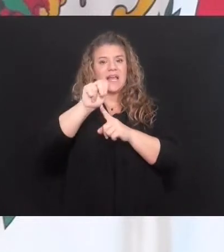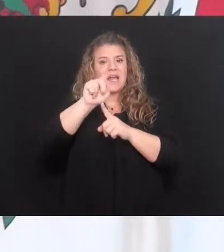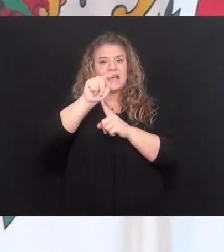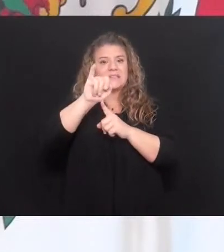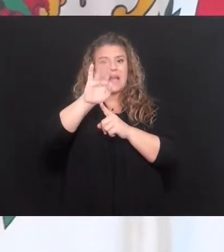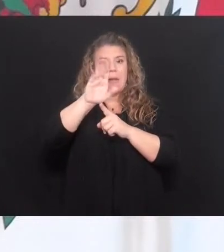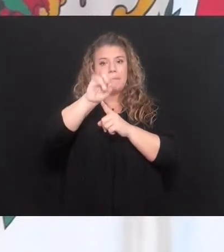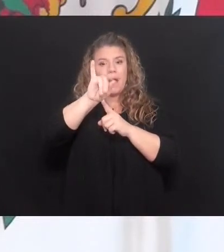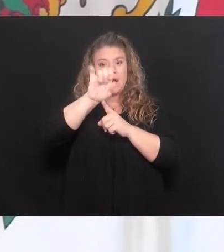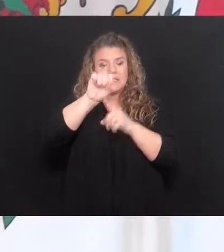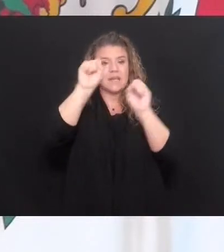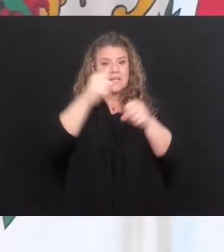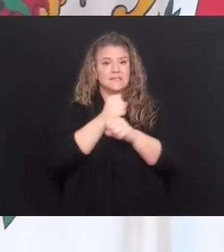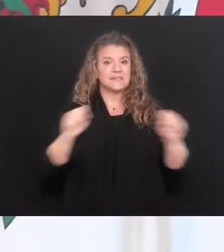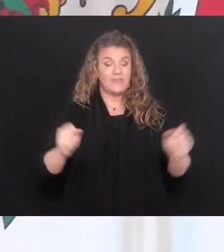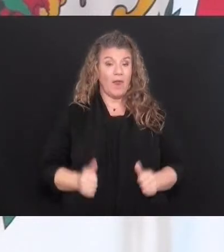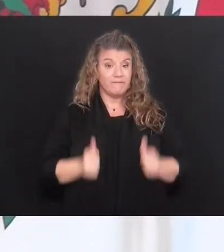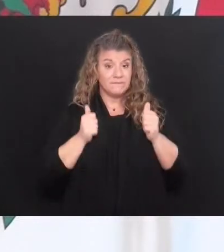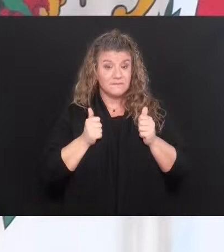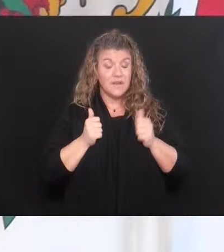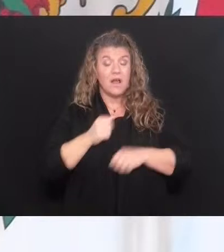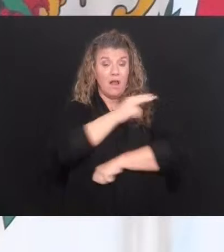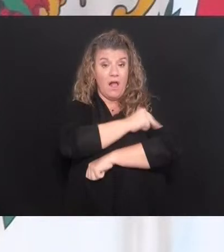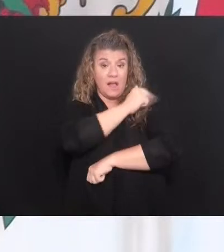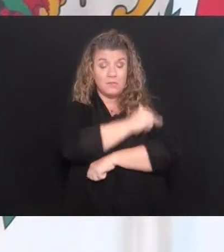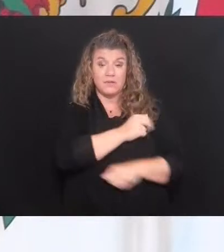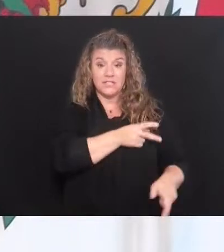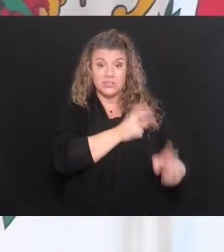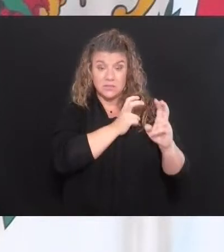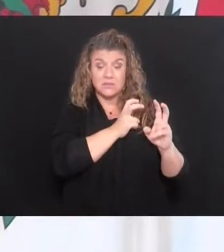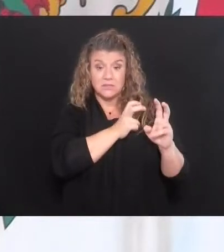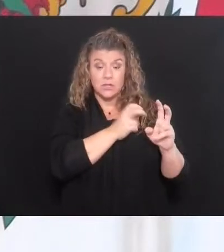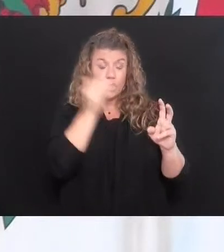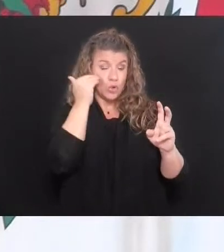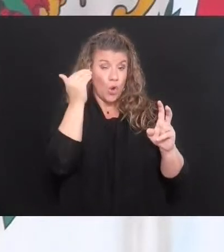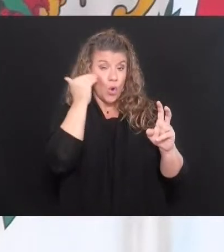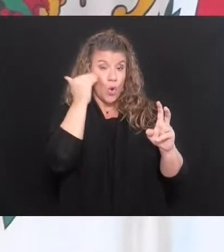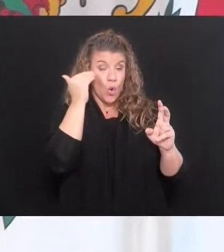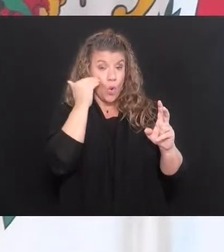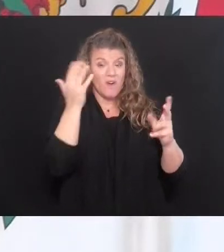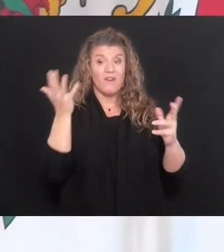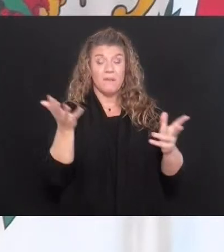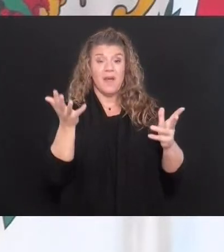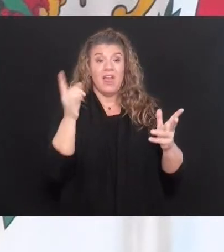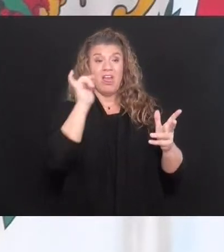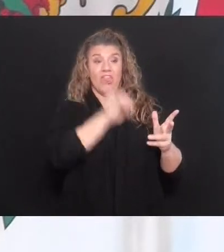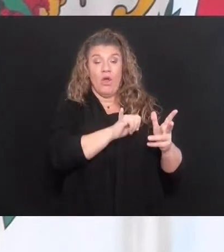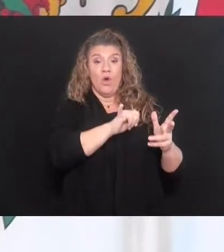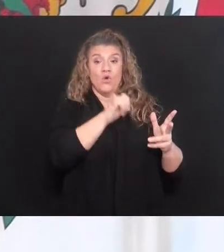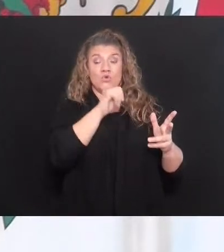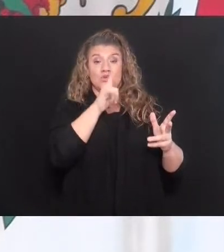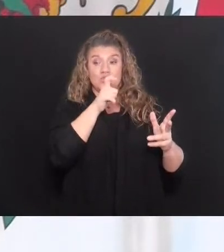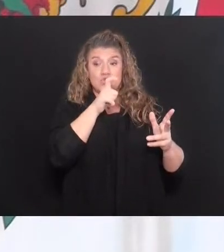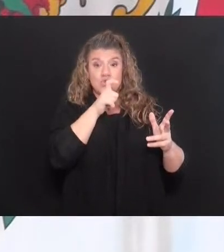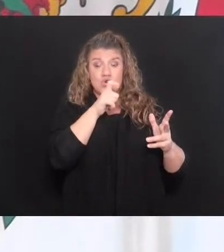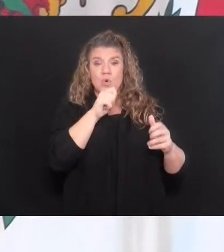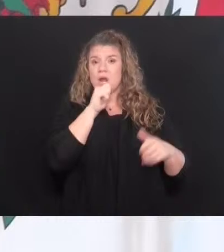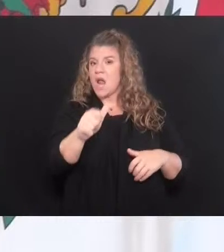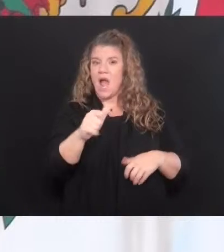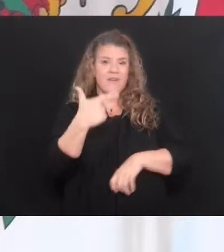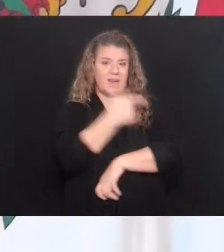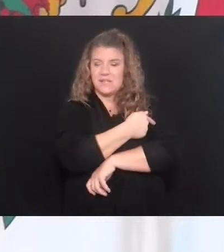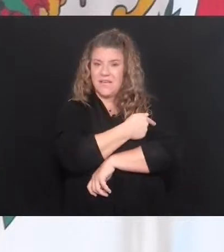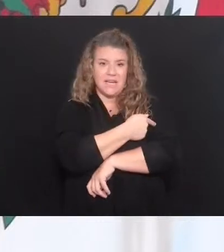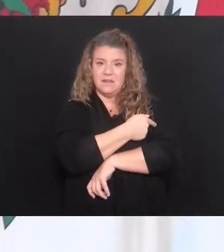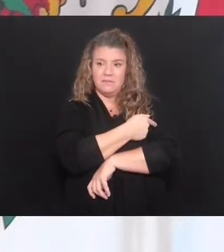life. Our hospitalizations, from the standpoint of those that are